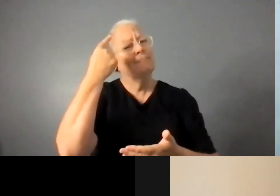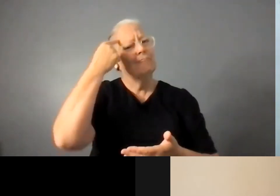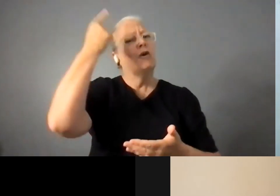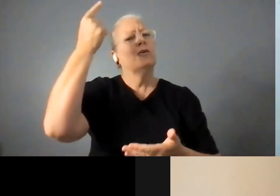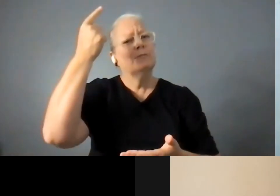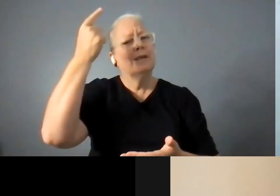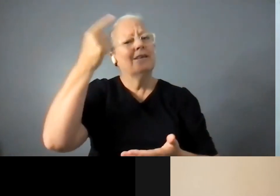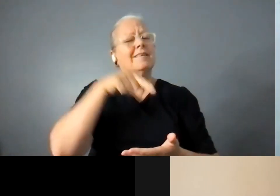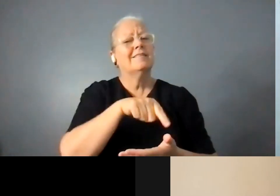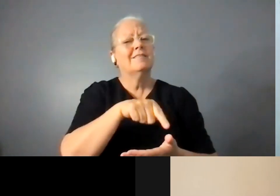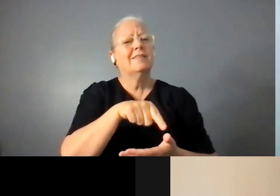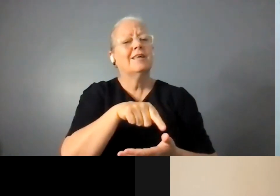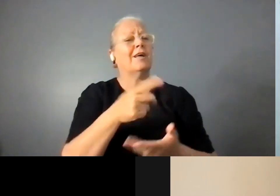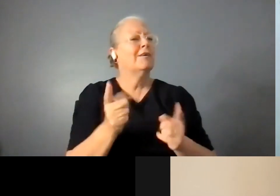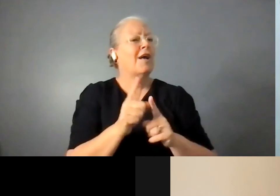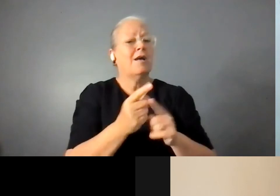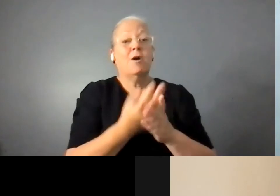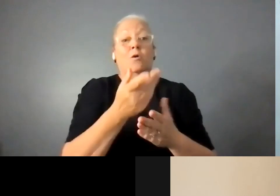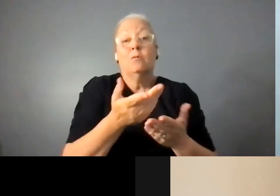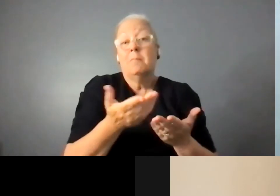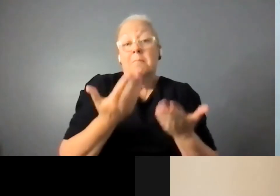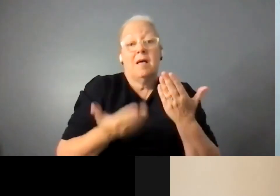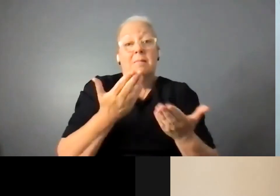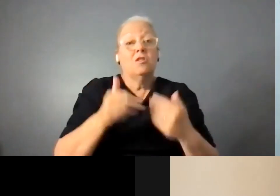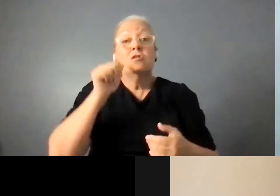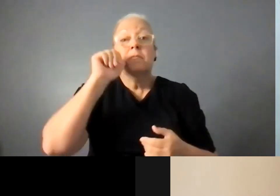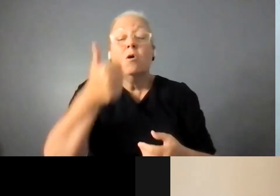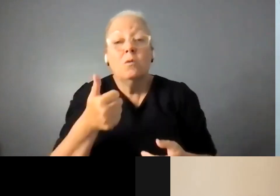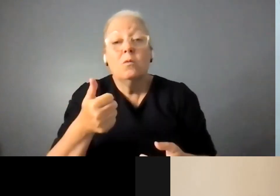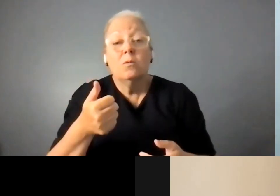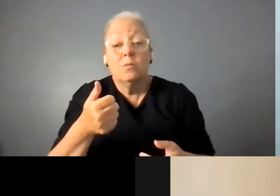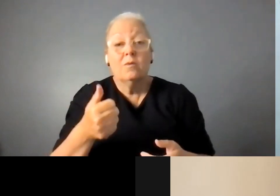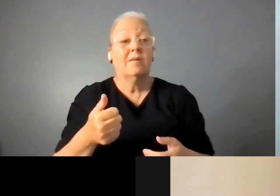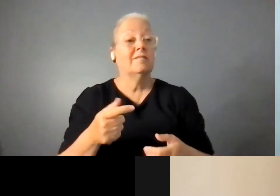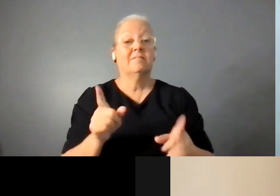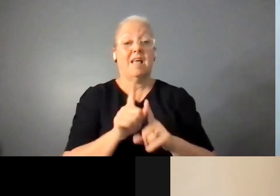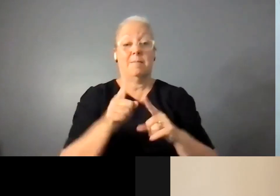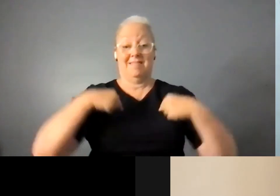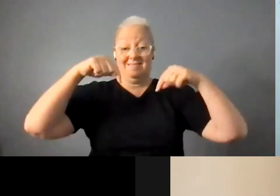know if tomorrow we can all suffer a disability or not.